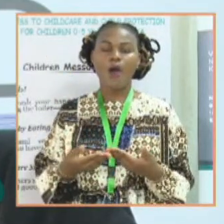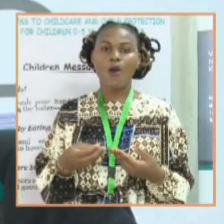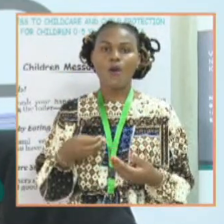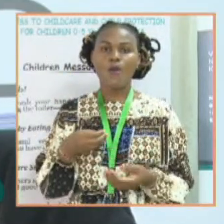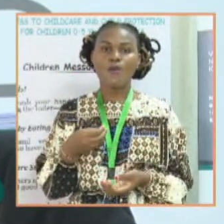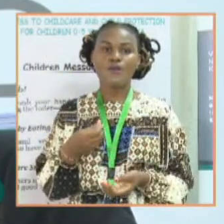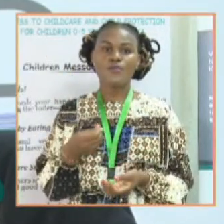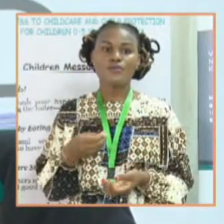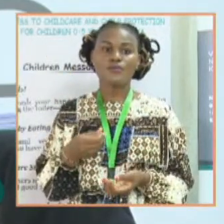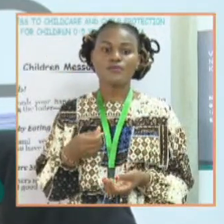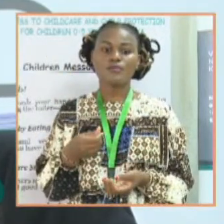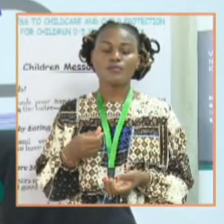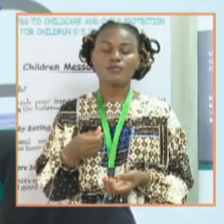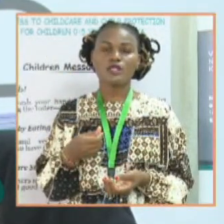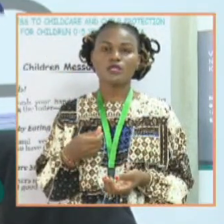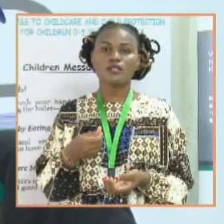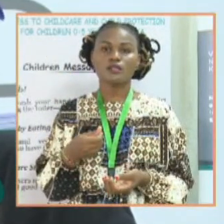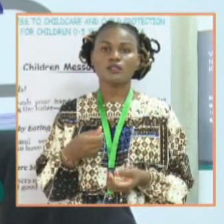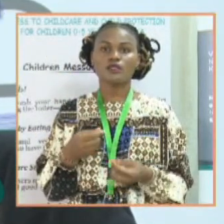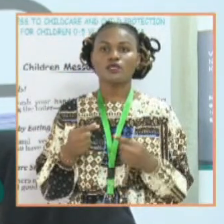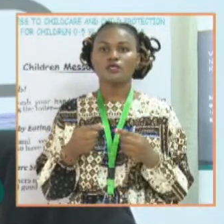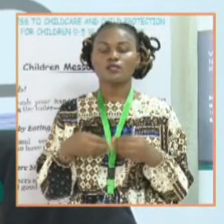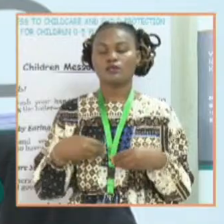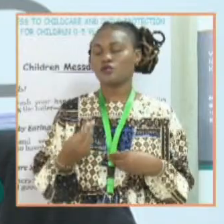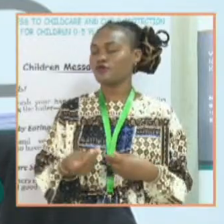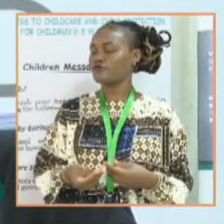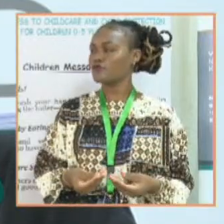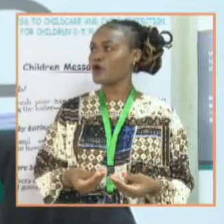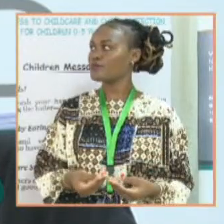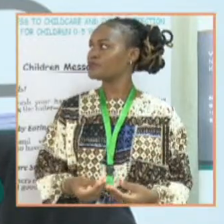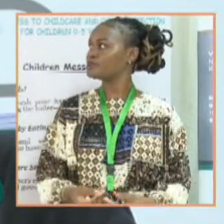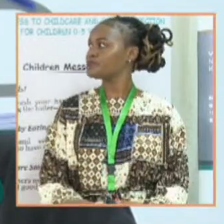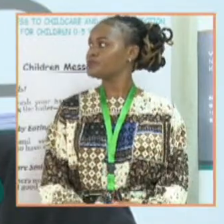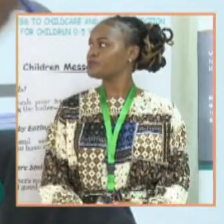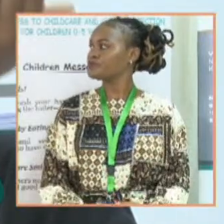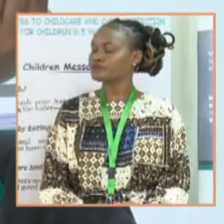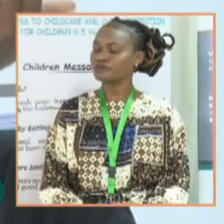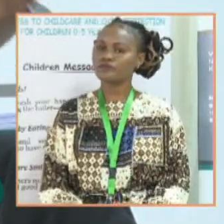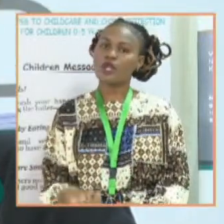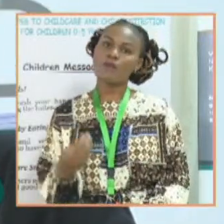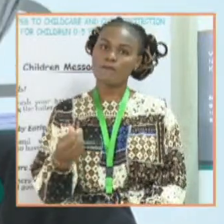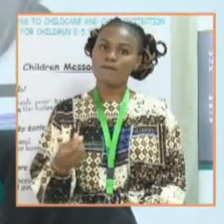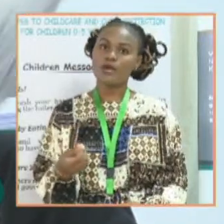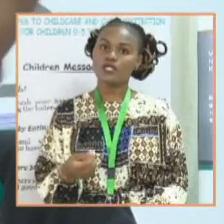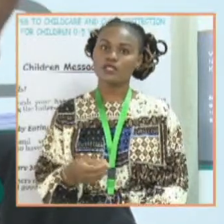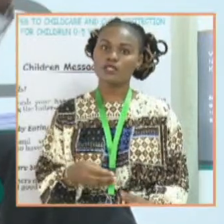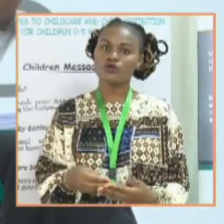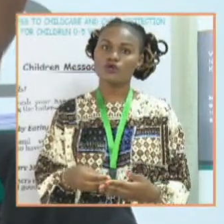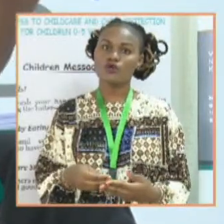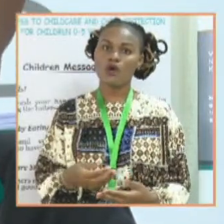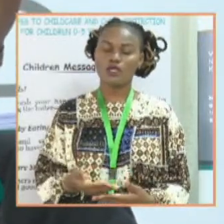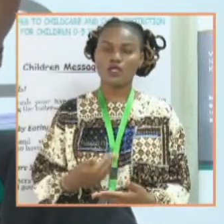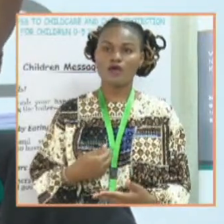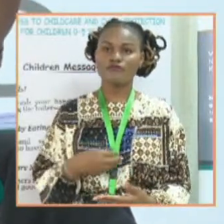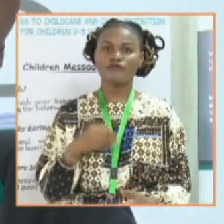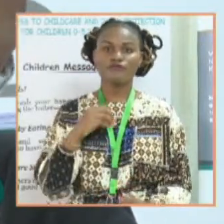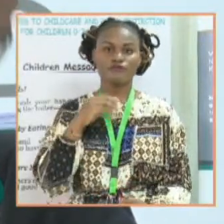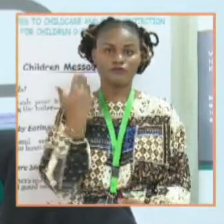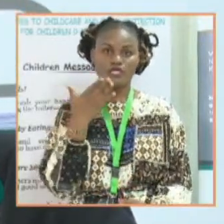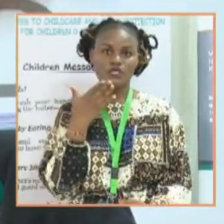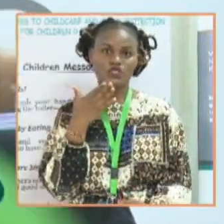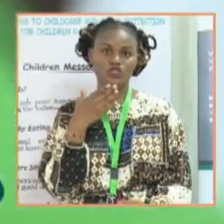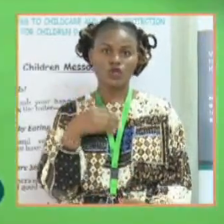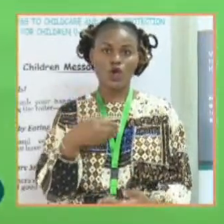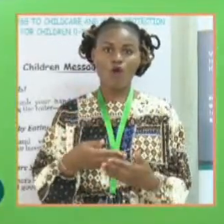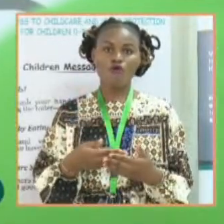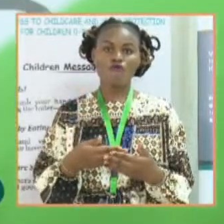that they are attributing this to late disbursements. They get some money from the Treasury, National Treasury, and they are not